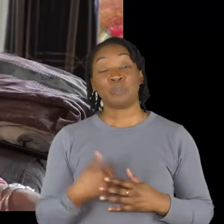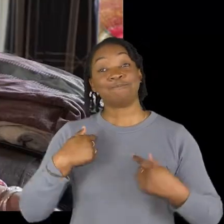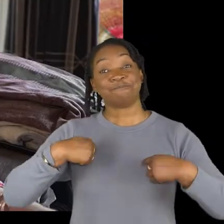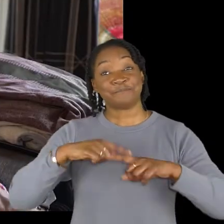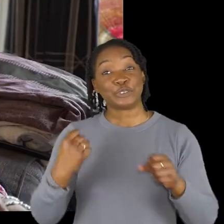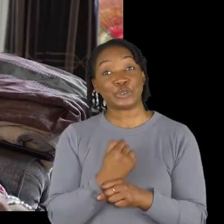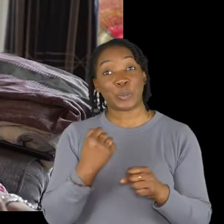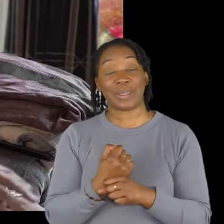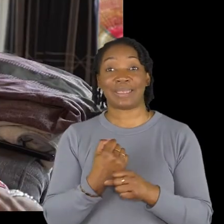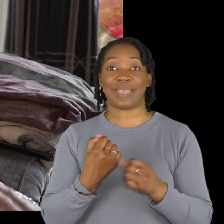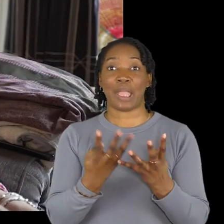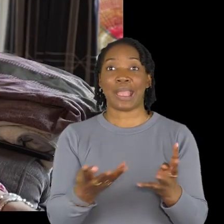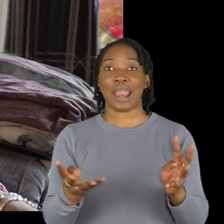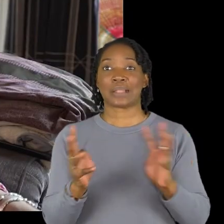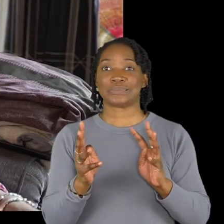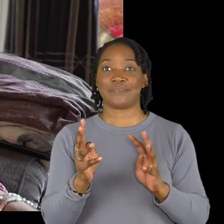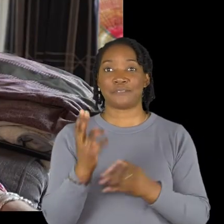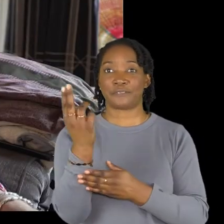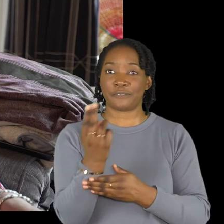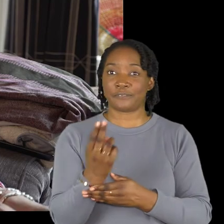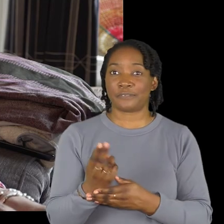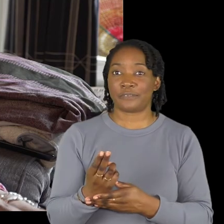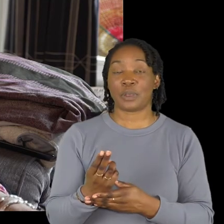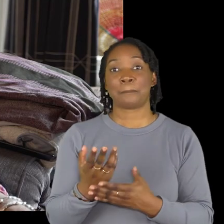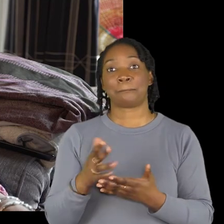We're doing a collective piece. So